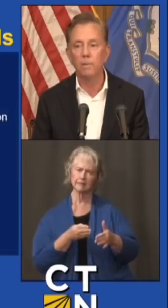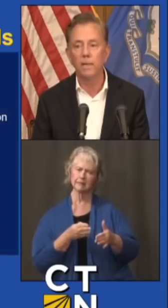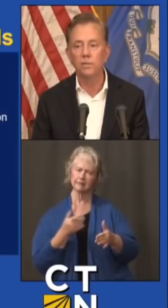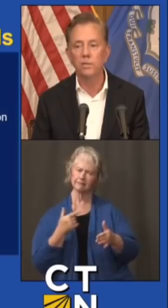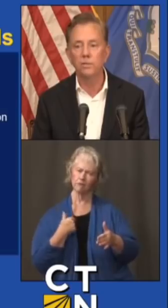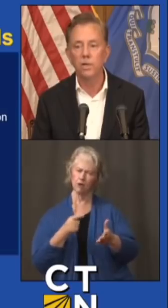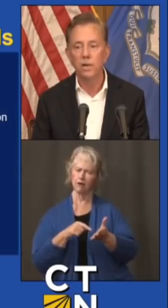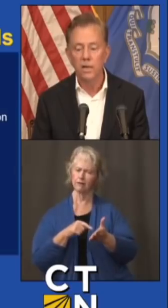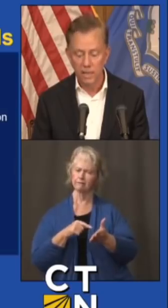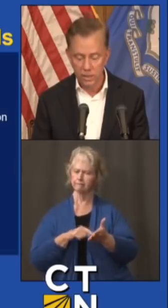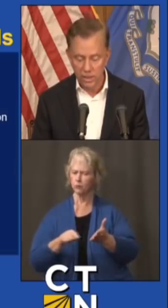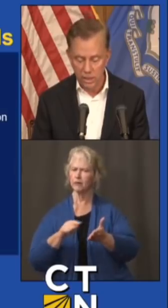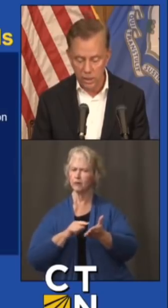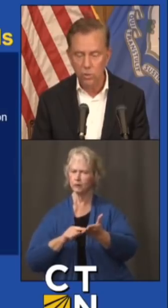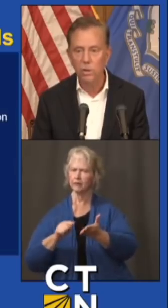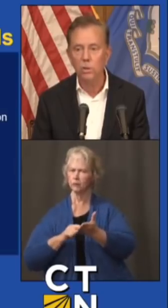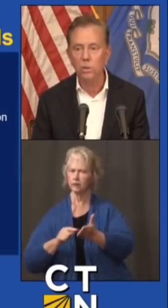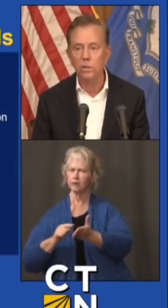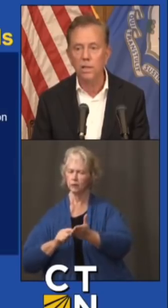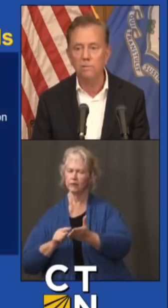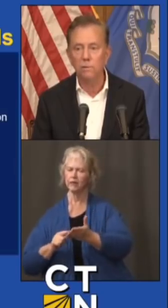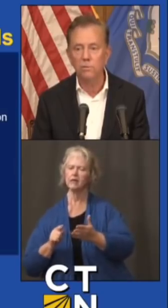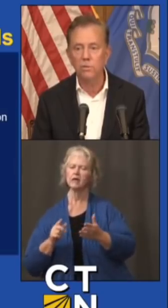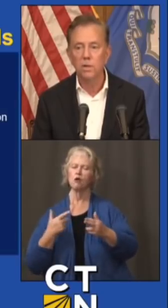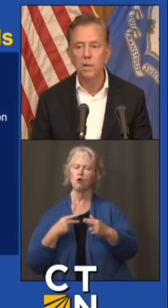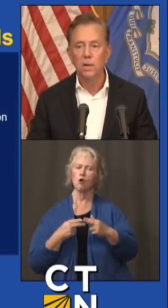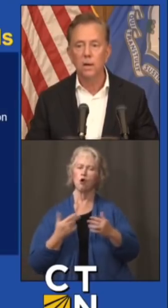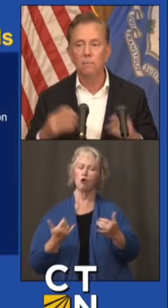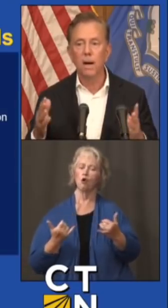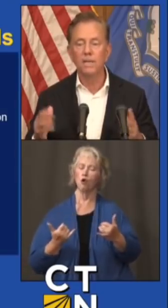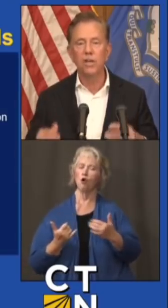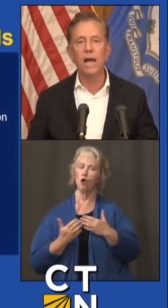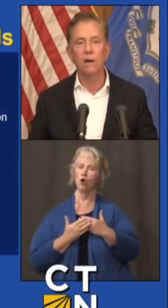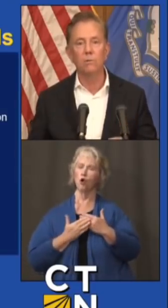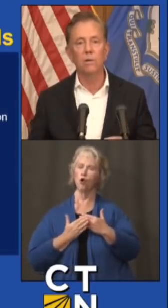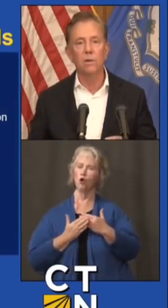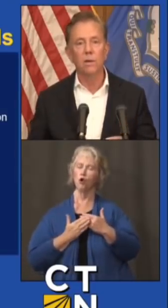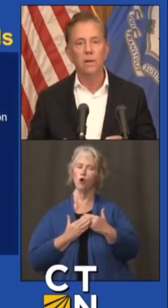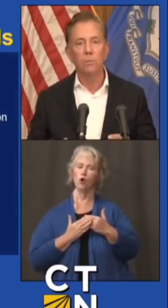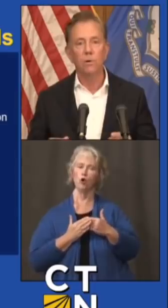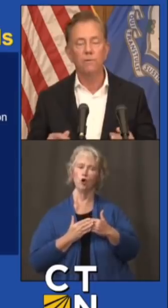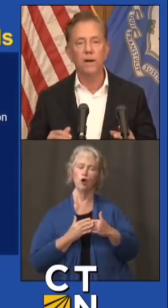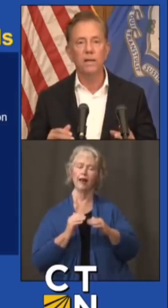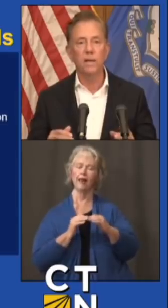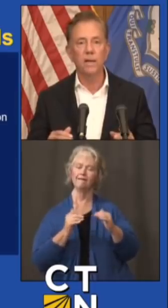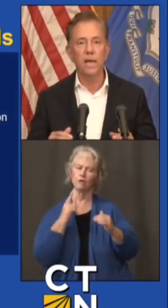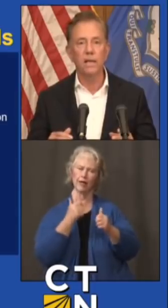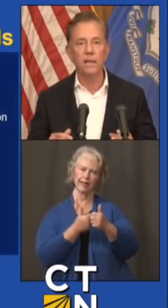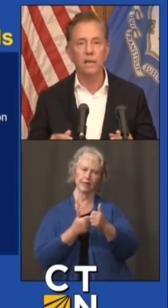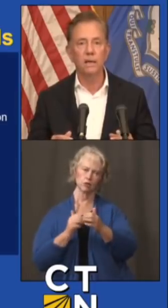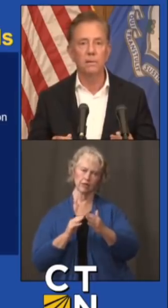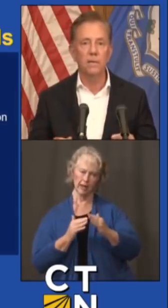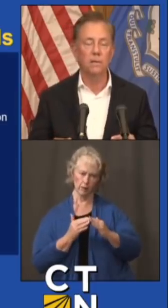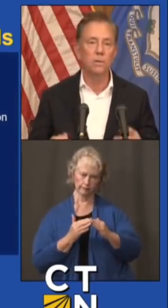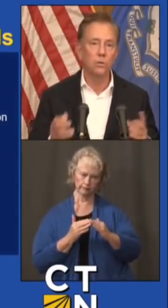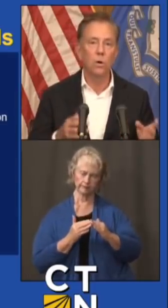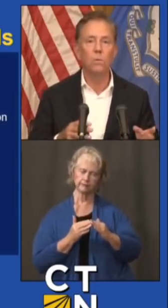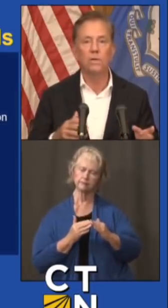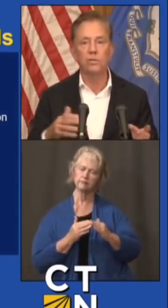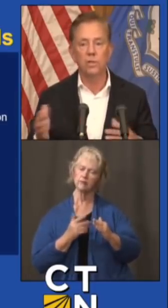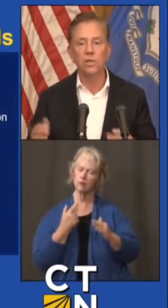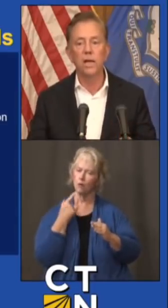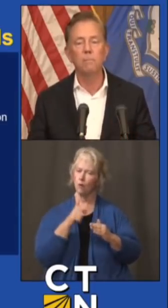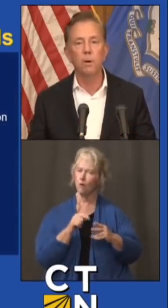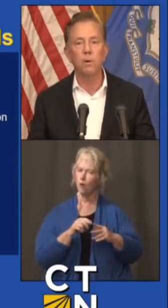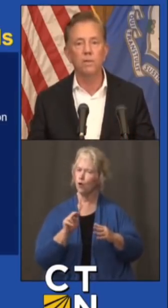weekly basis. It's the current alert levels by town. We're finding again that the